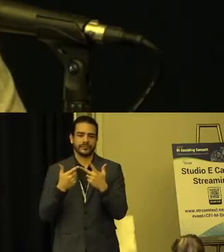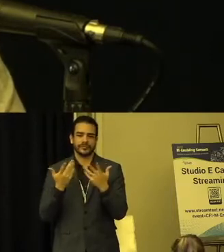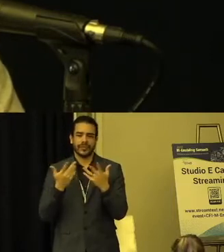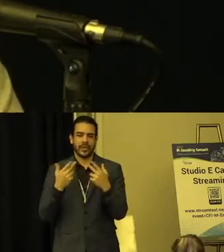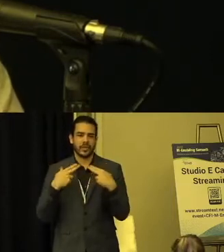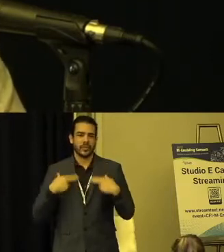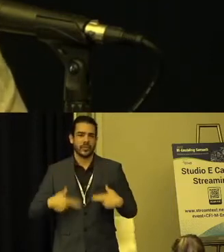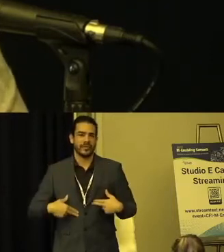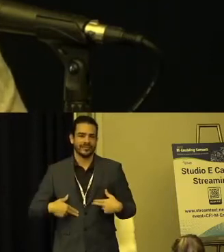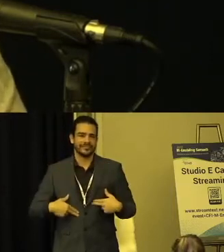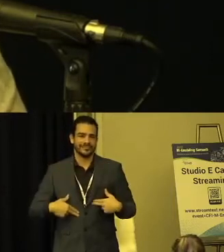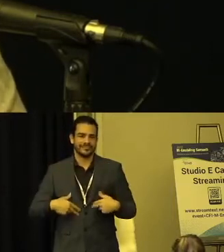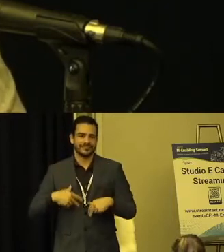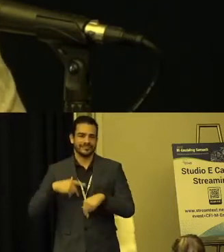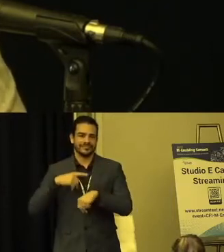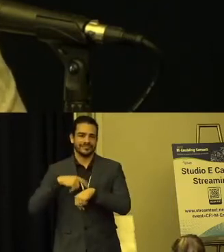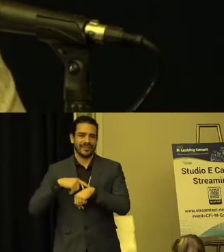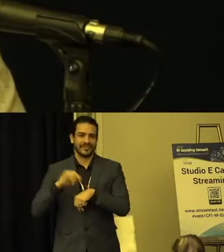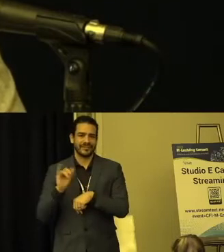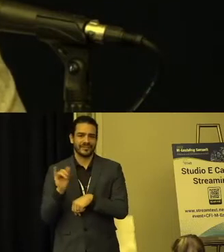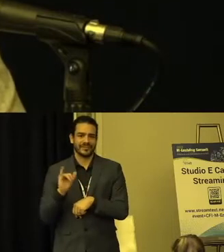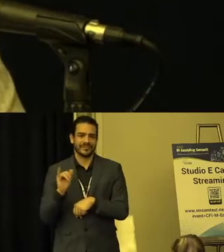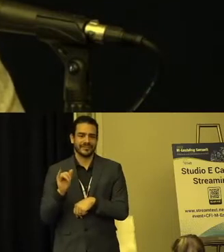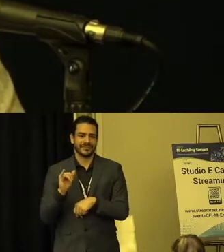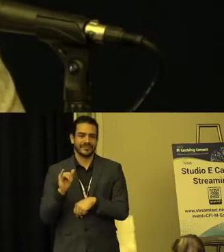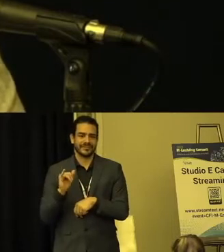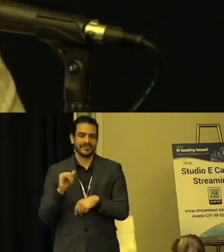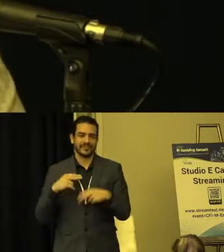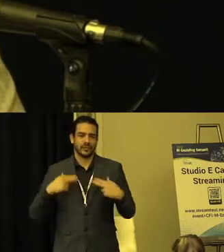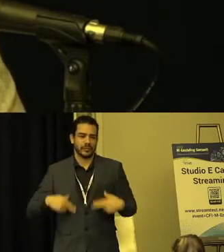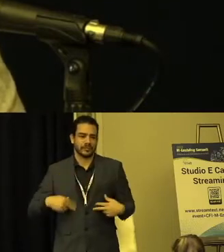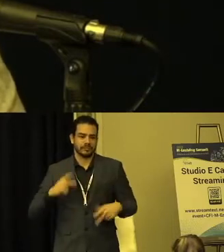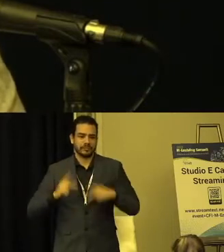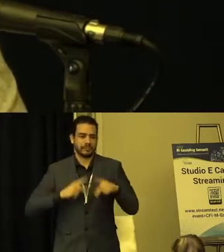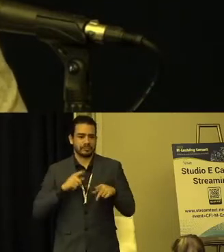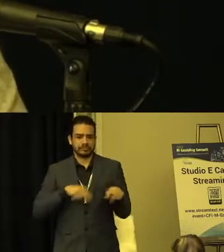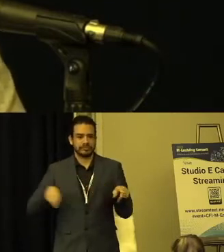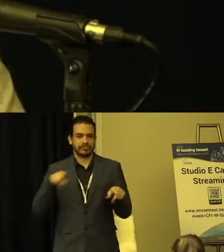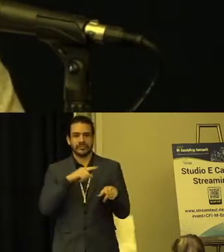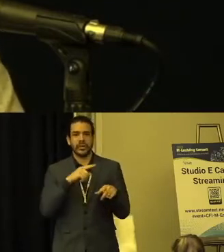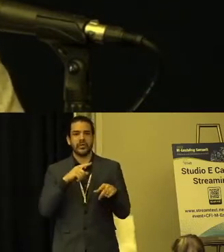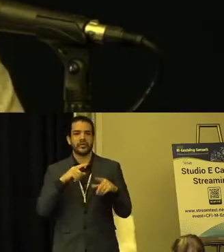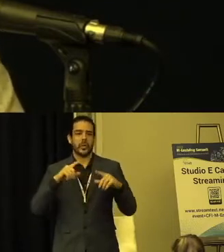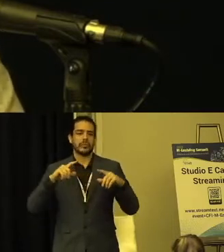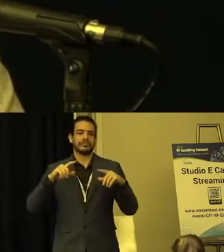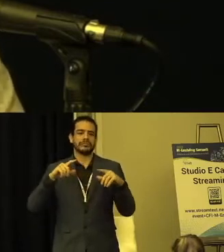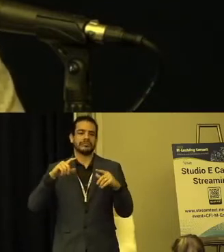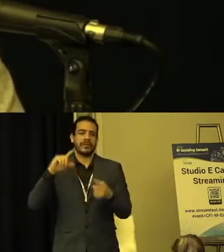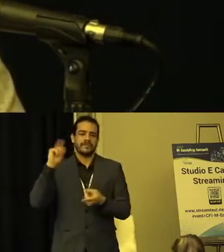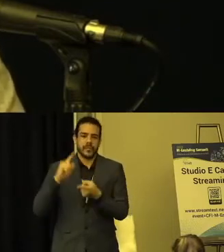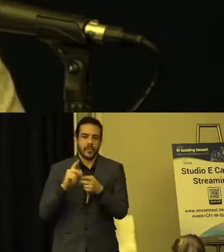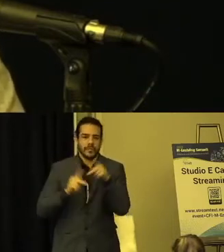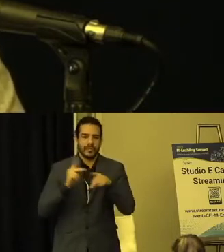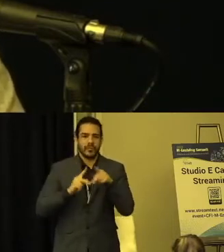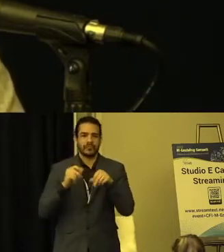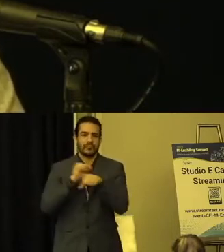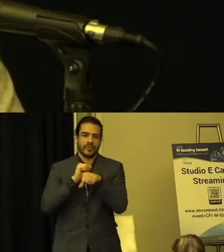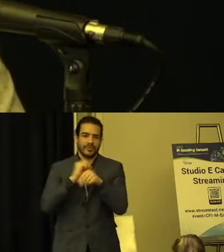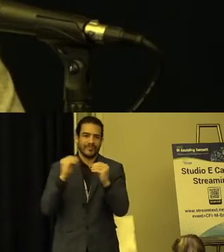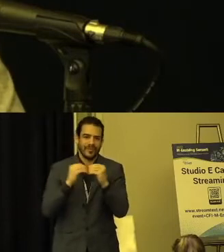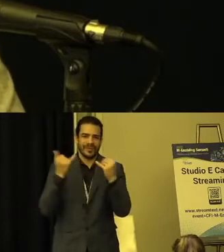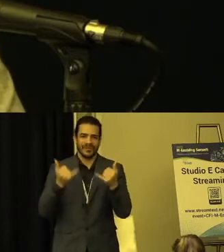human time, with less people doing more work, essentially.